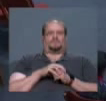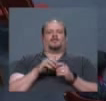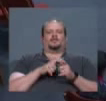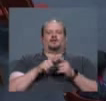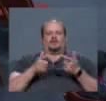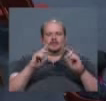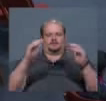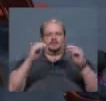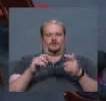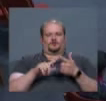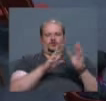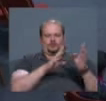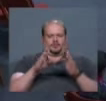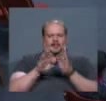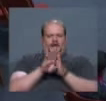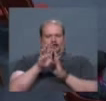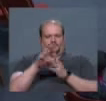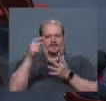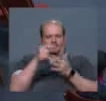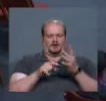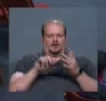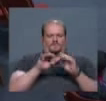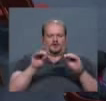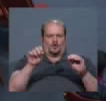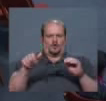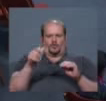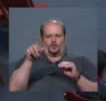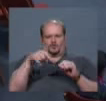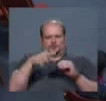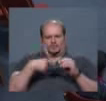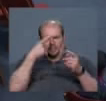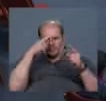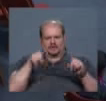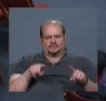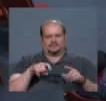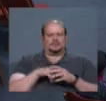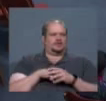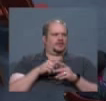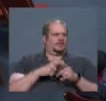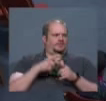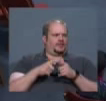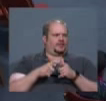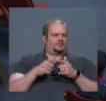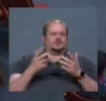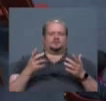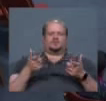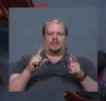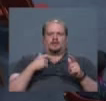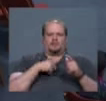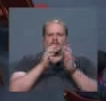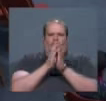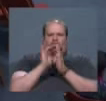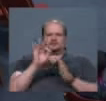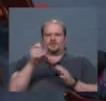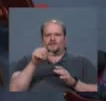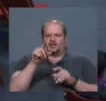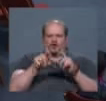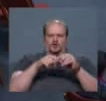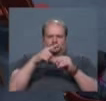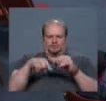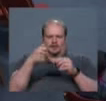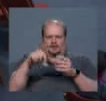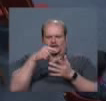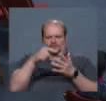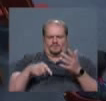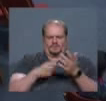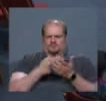Okay, let's move on to the planning and development items if there's no other questions on the consent. And let me ask if there's any questions on any of